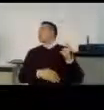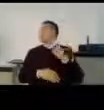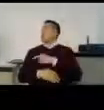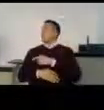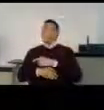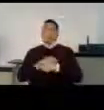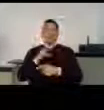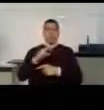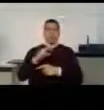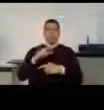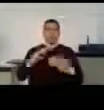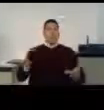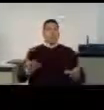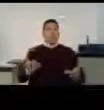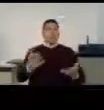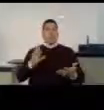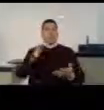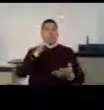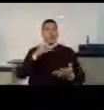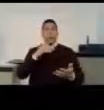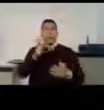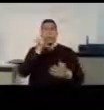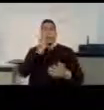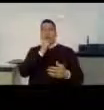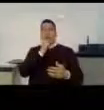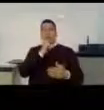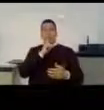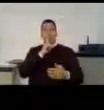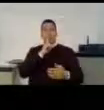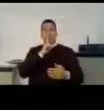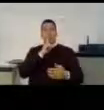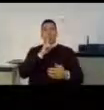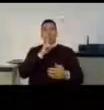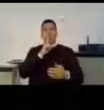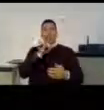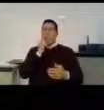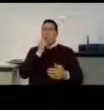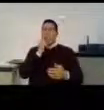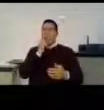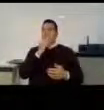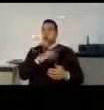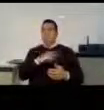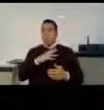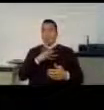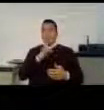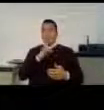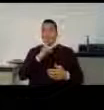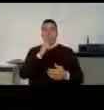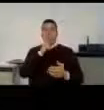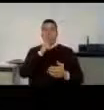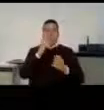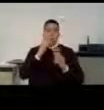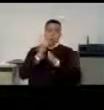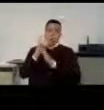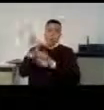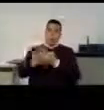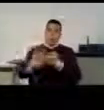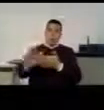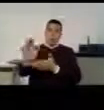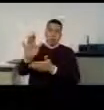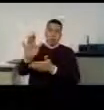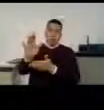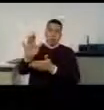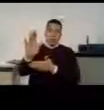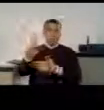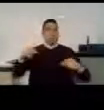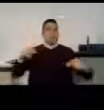with disabilities next month. So if you know anyone or your own child, please let them know about our upcoming training. You can check it